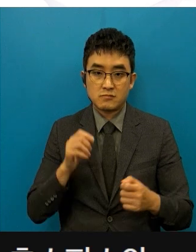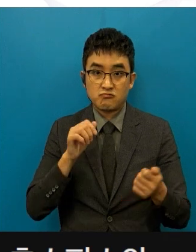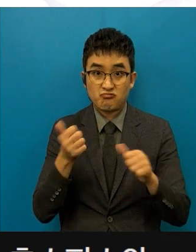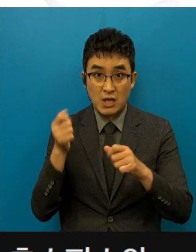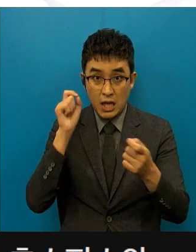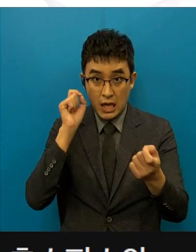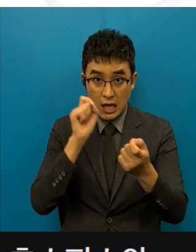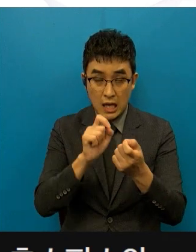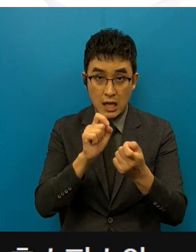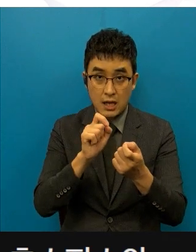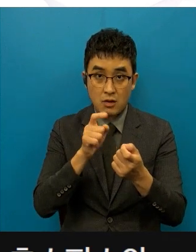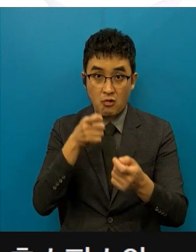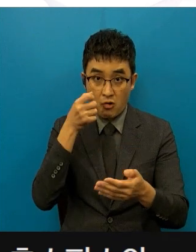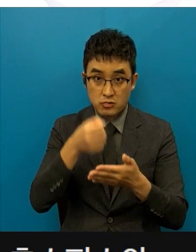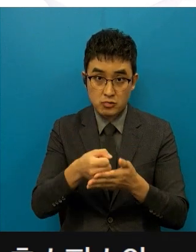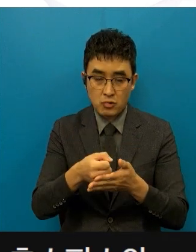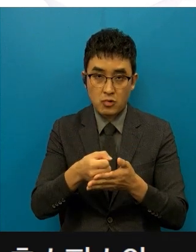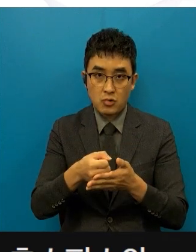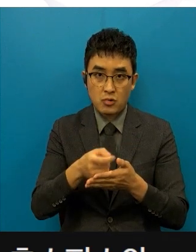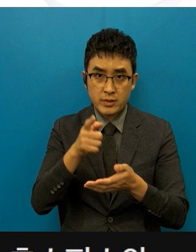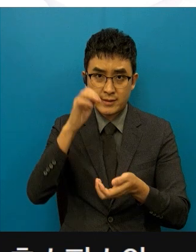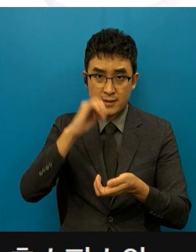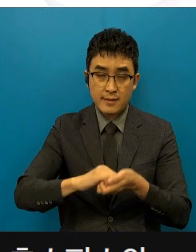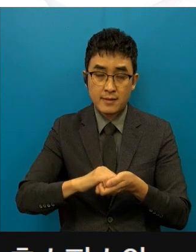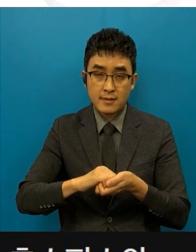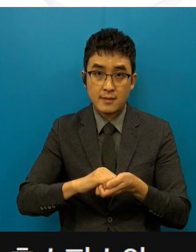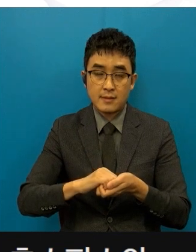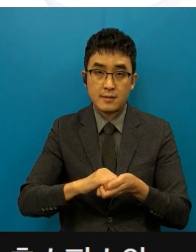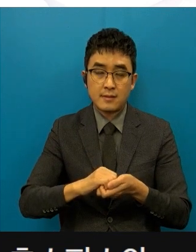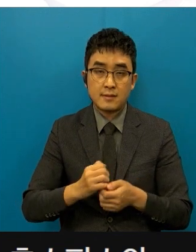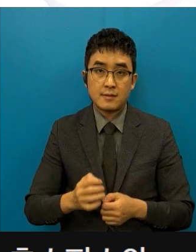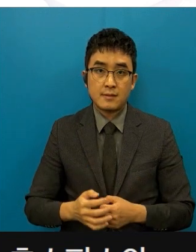the dying process were eligible for hospice care.